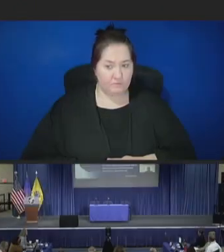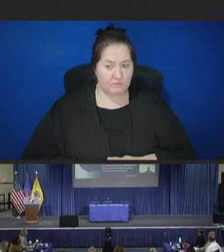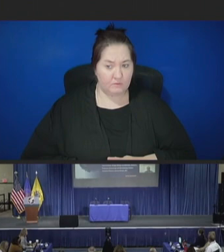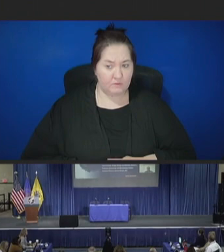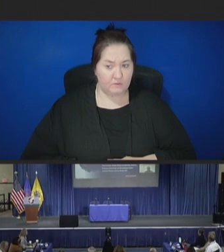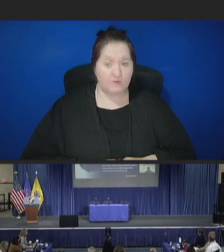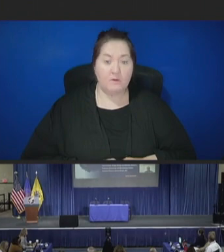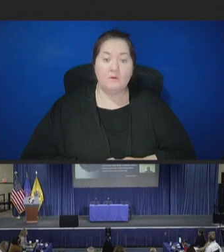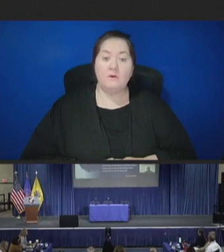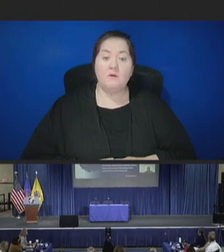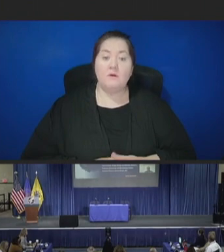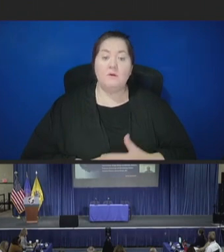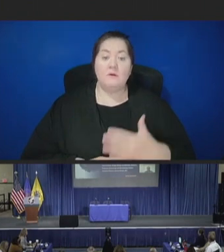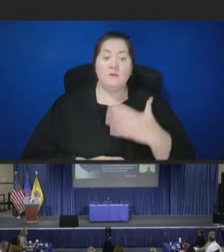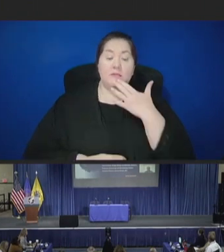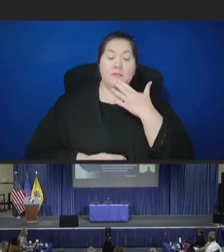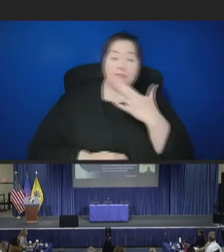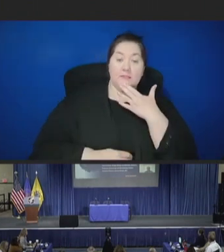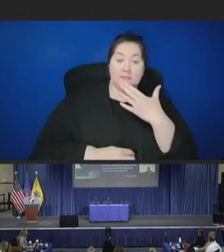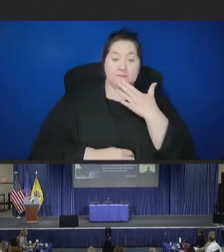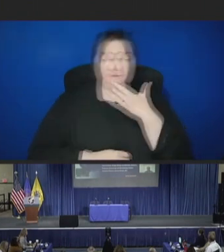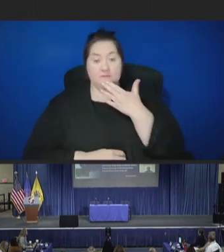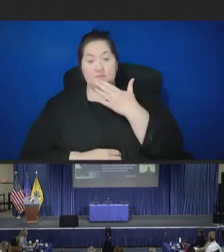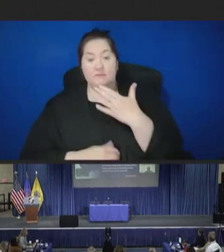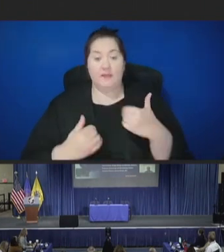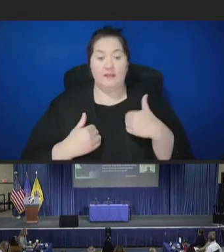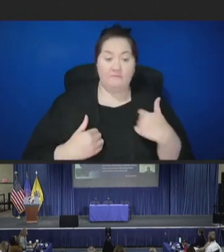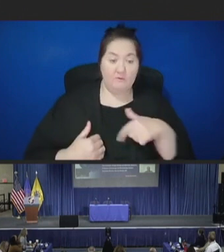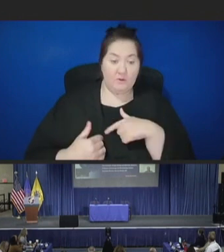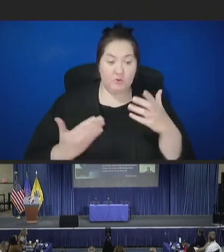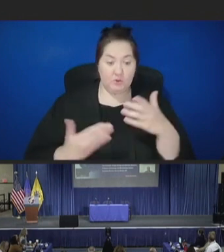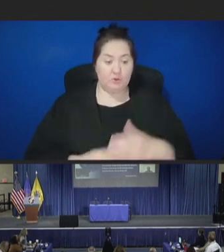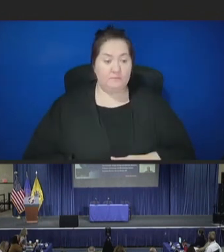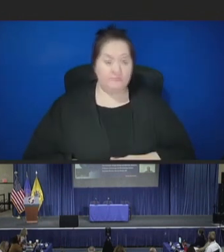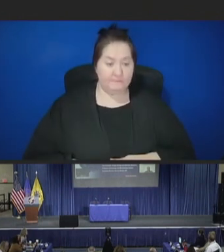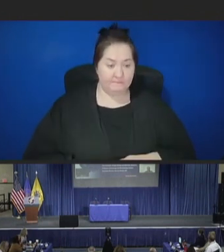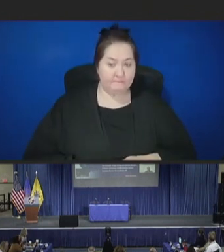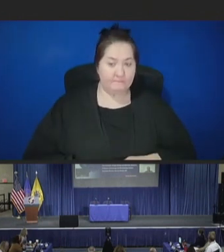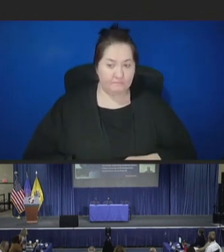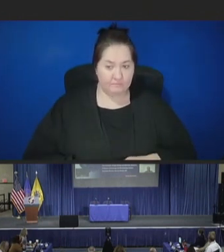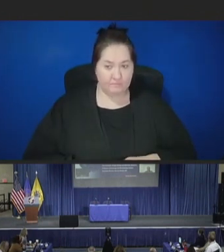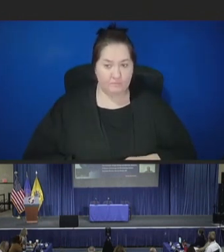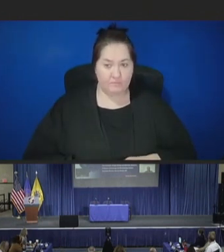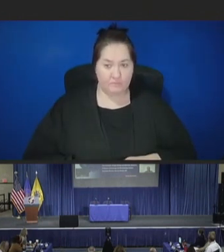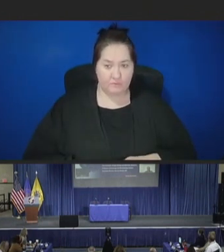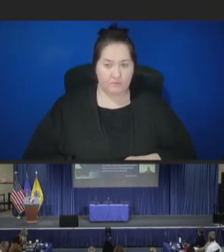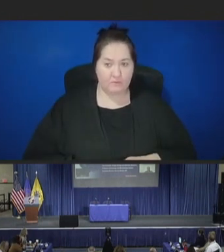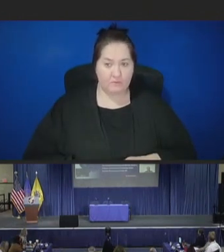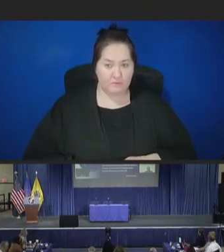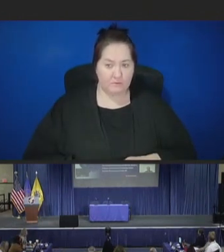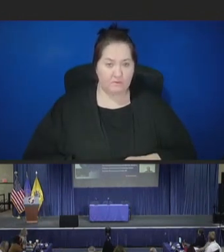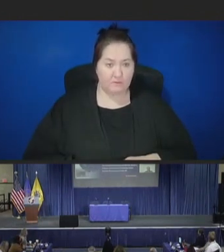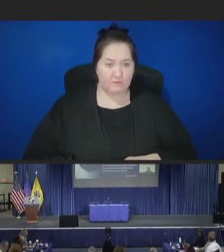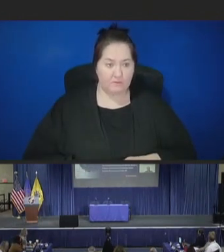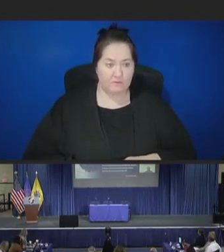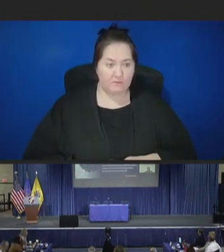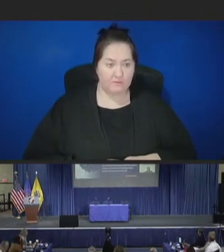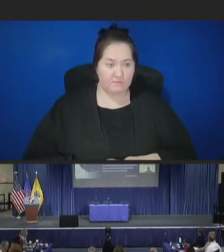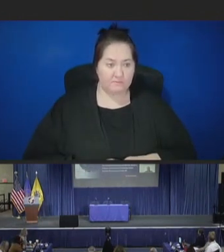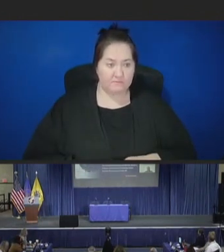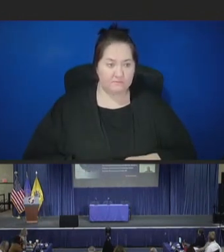Hello, and thank you very much for having us. Let me get the laser pointer here.